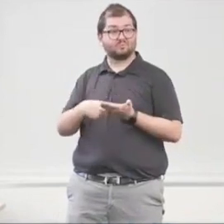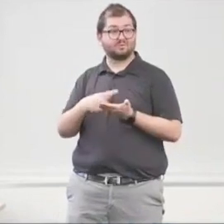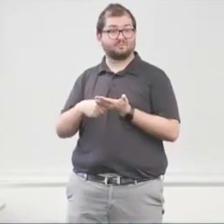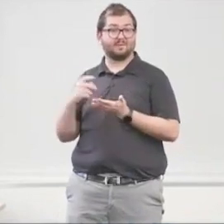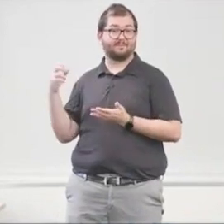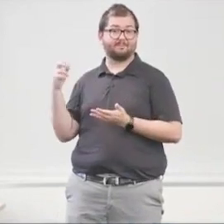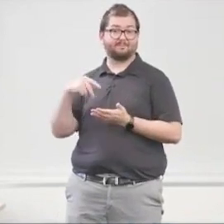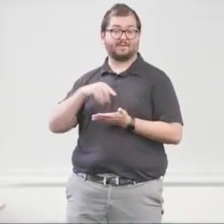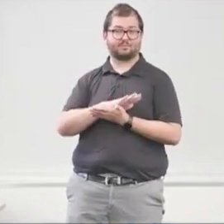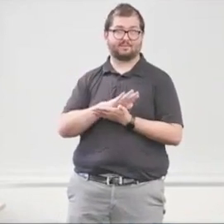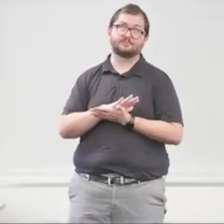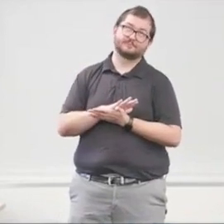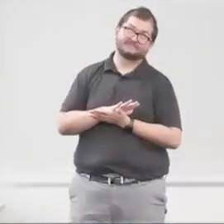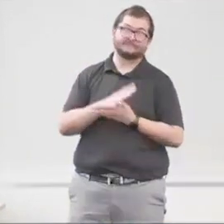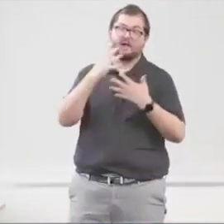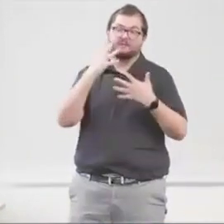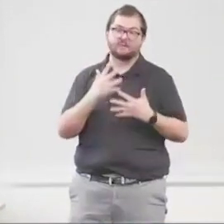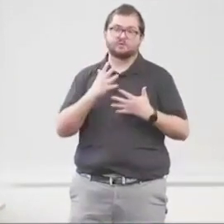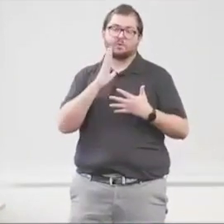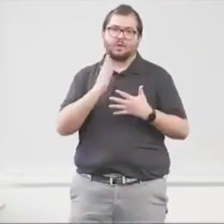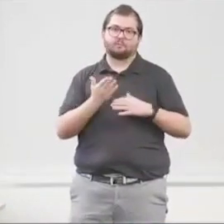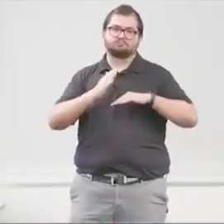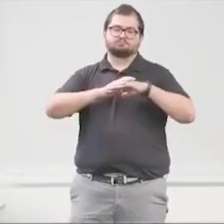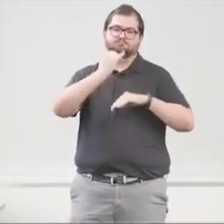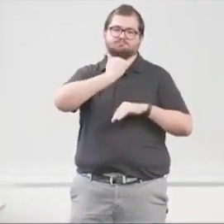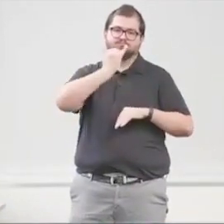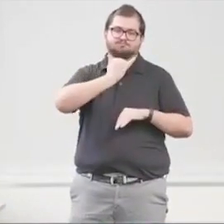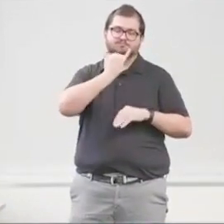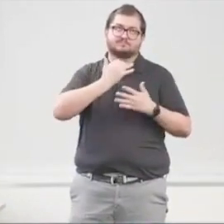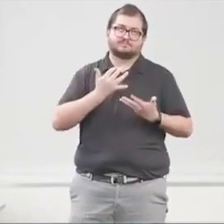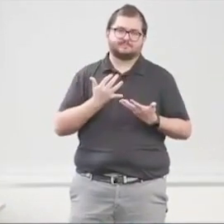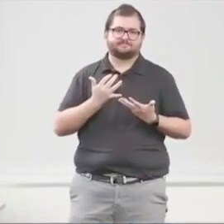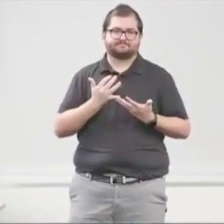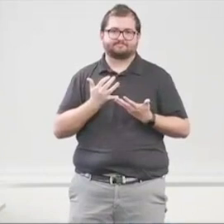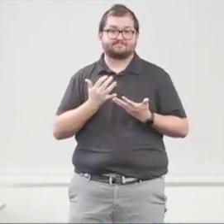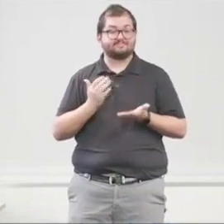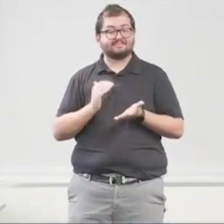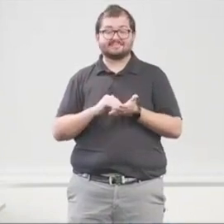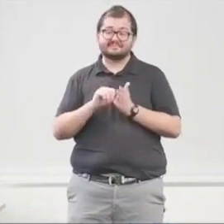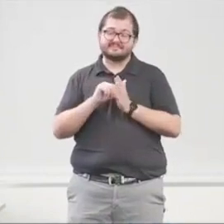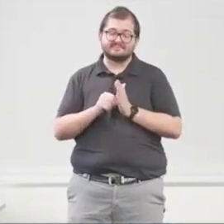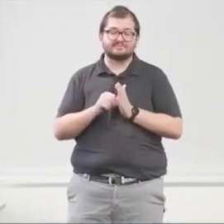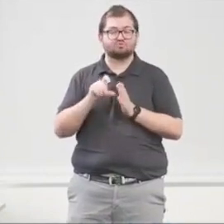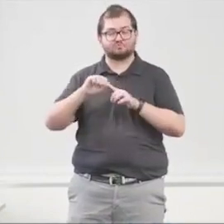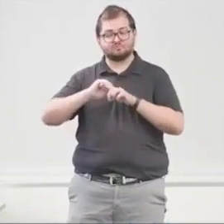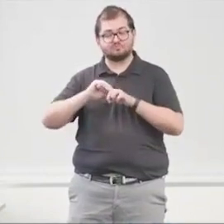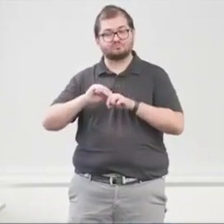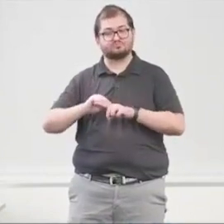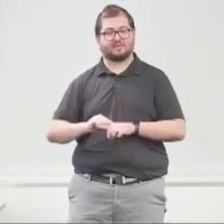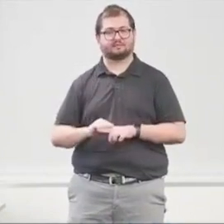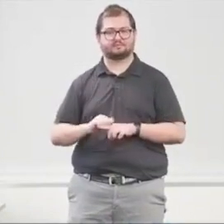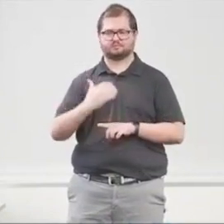unfortunately causes more errors than it should. So that's another reason to practice those kinds of activities. And